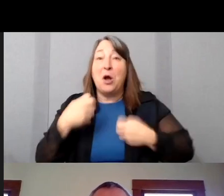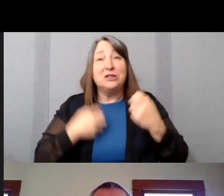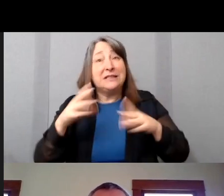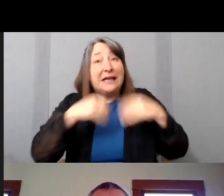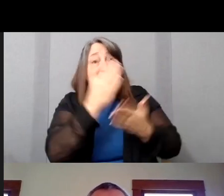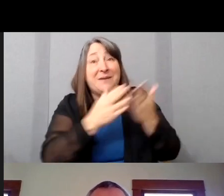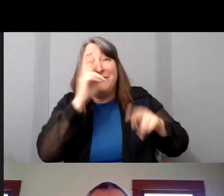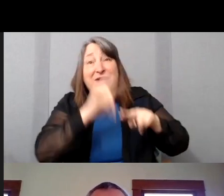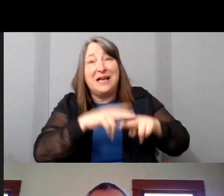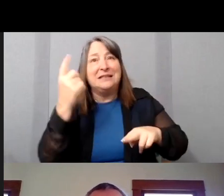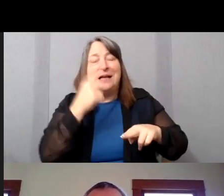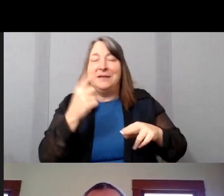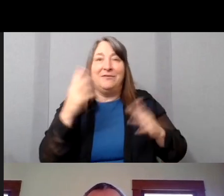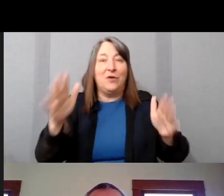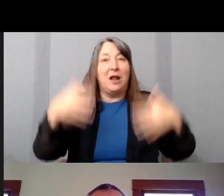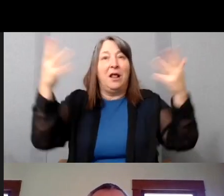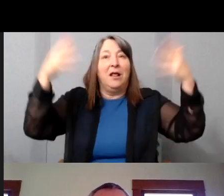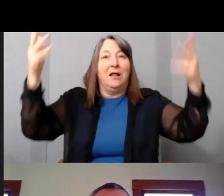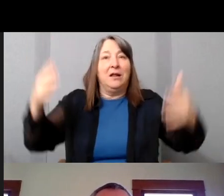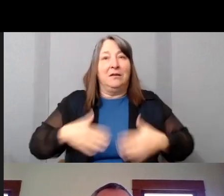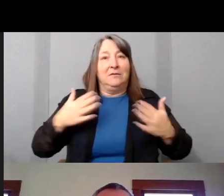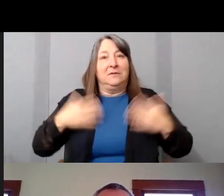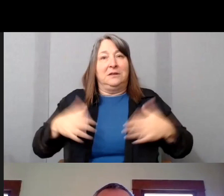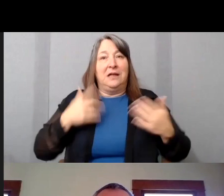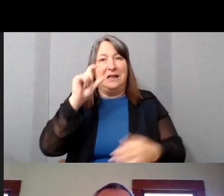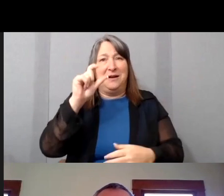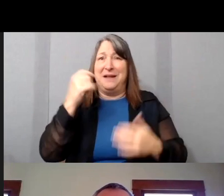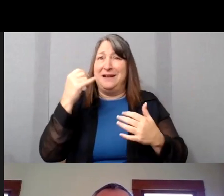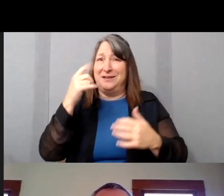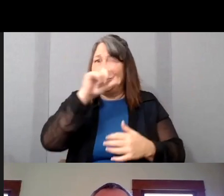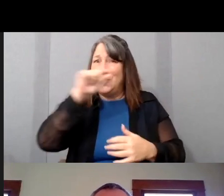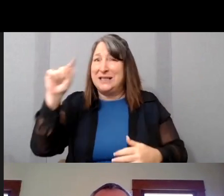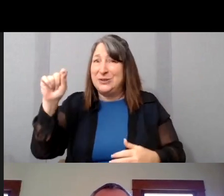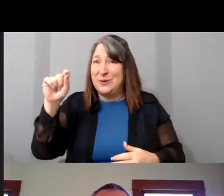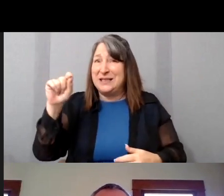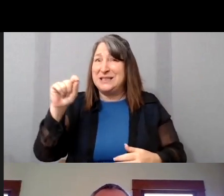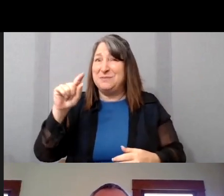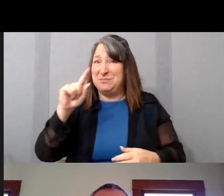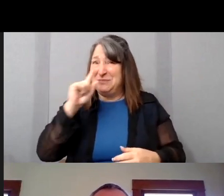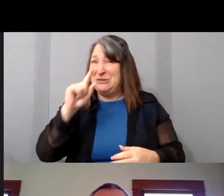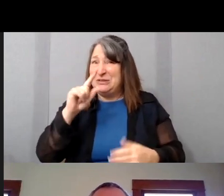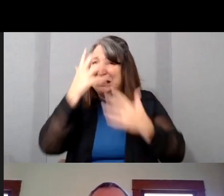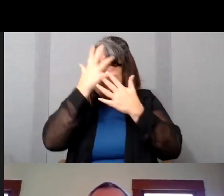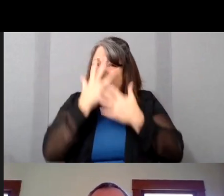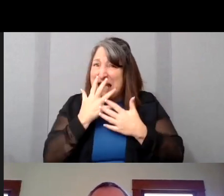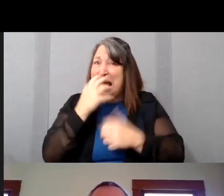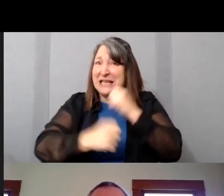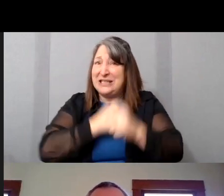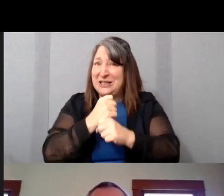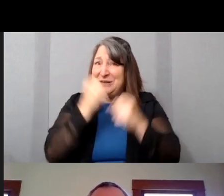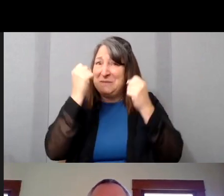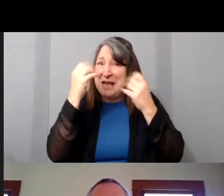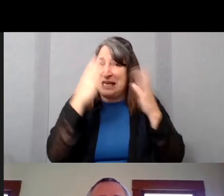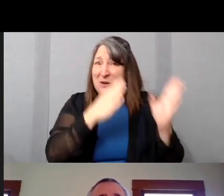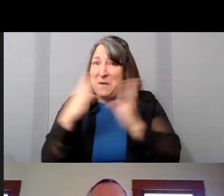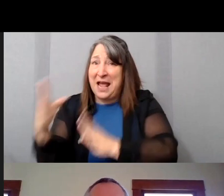something to lighten the mood a little bit. It's been a grim year on a lot of fronts, and I think a relationship and a